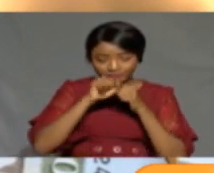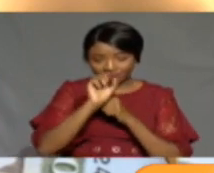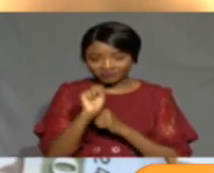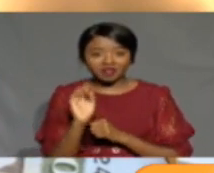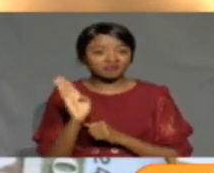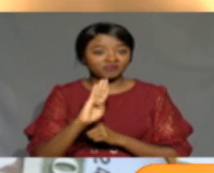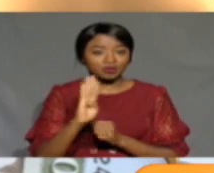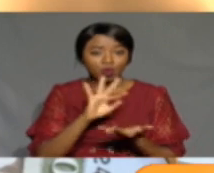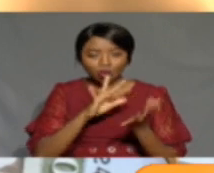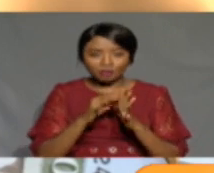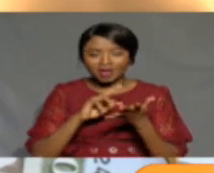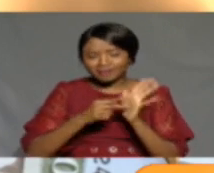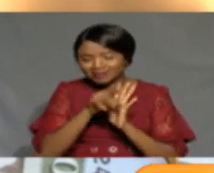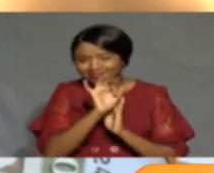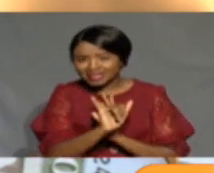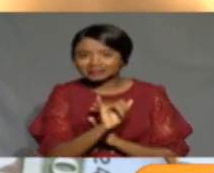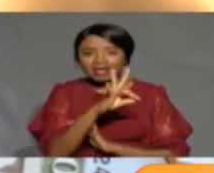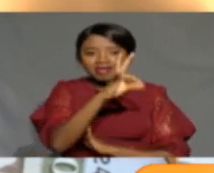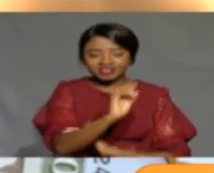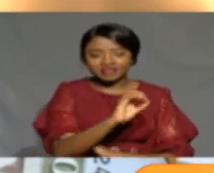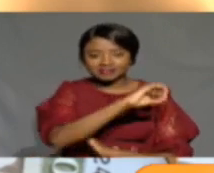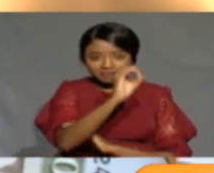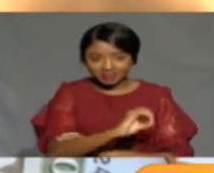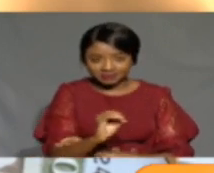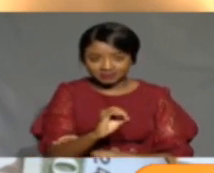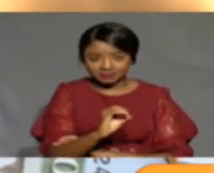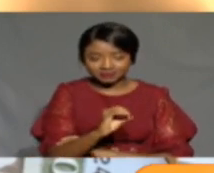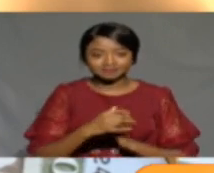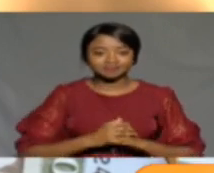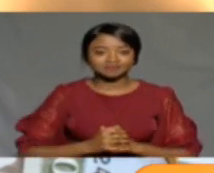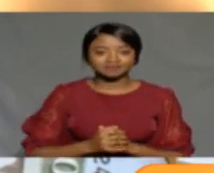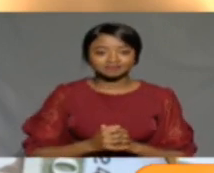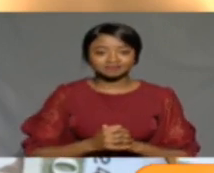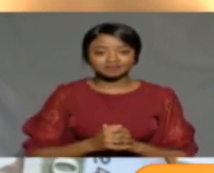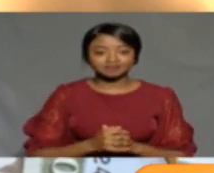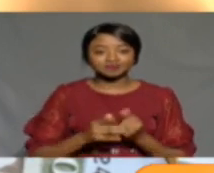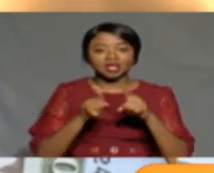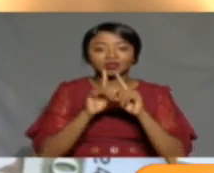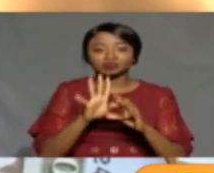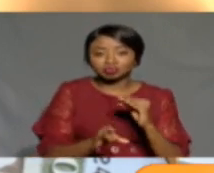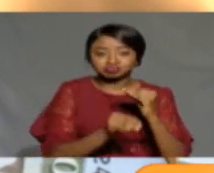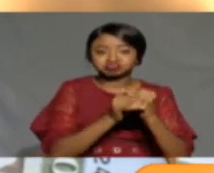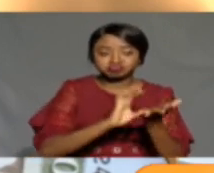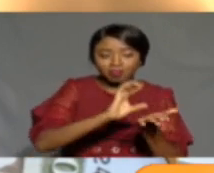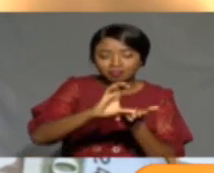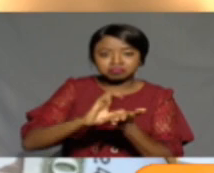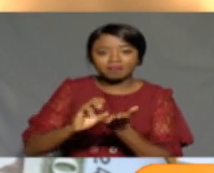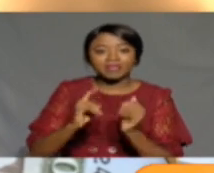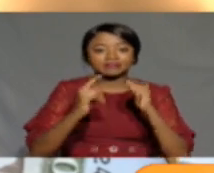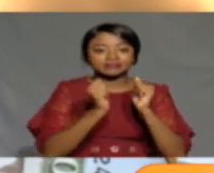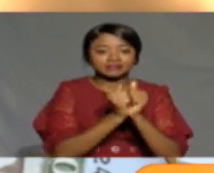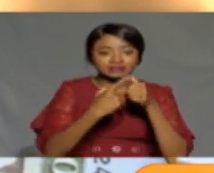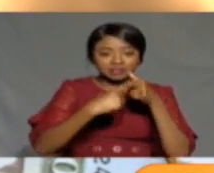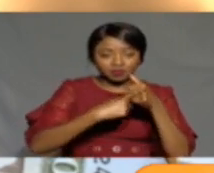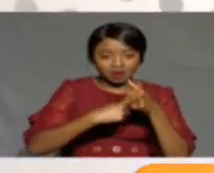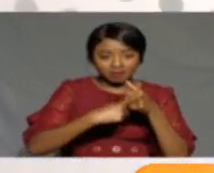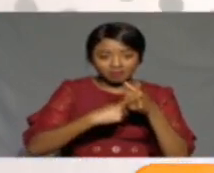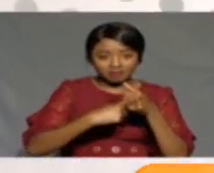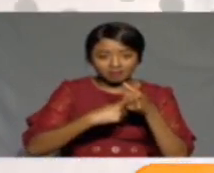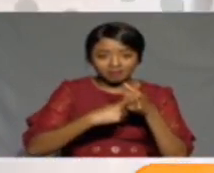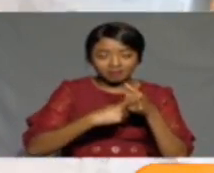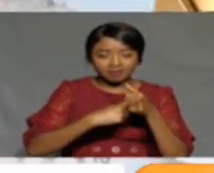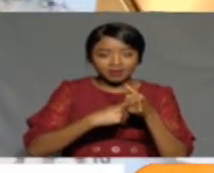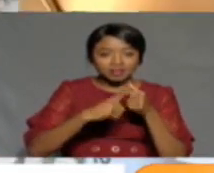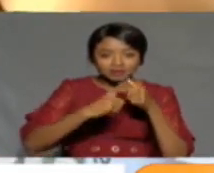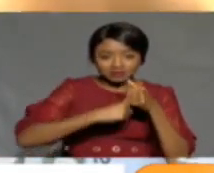last audited accounts of 2014-2015 financial year, and conditional allocations of up to 61.6 billion shillings. Some